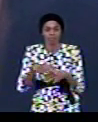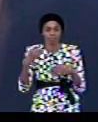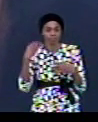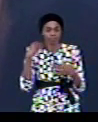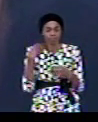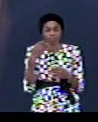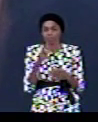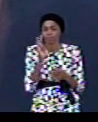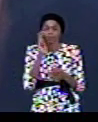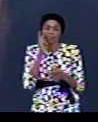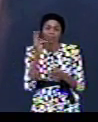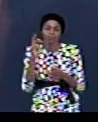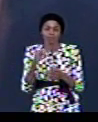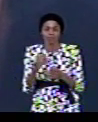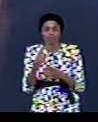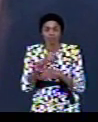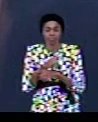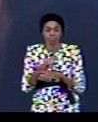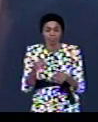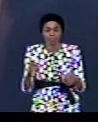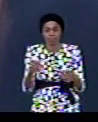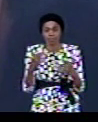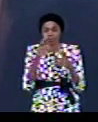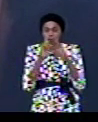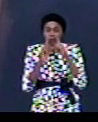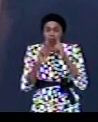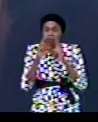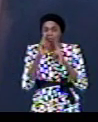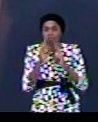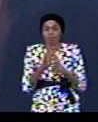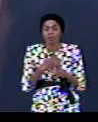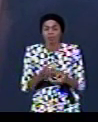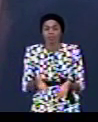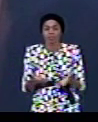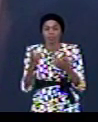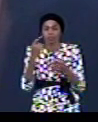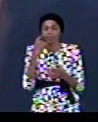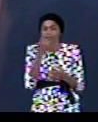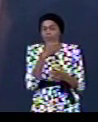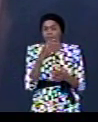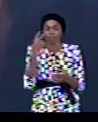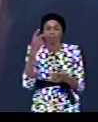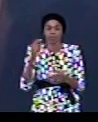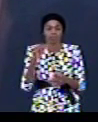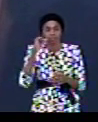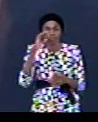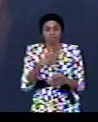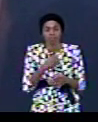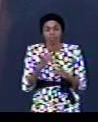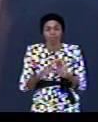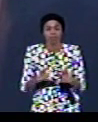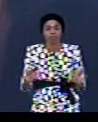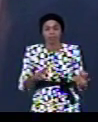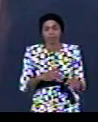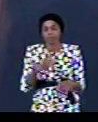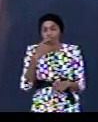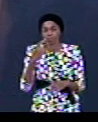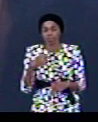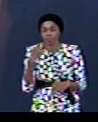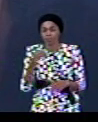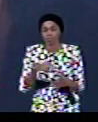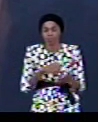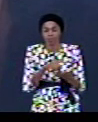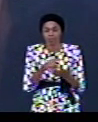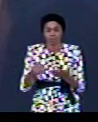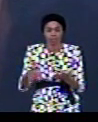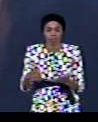him, and they wept. And he lifted up his eyes, and saw the women and the children, and said, Who are